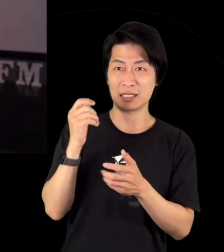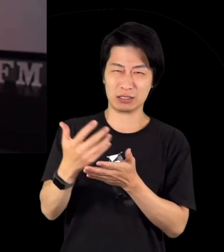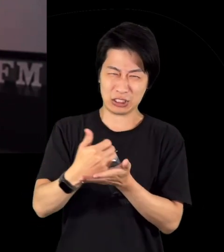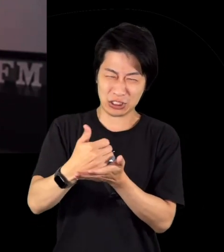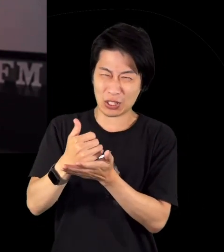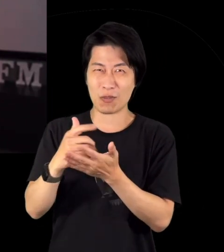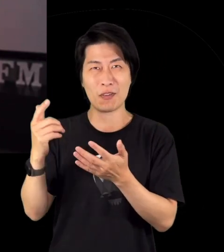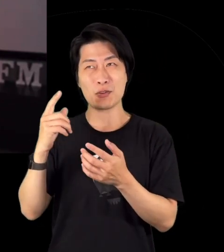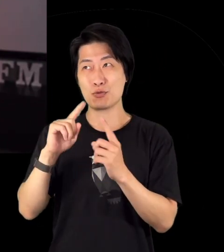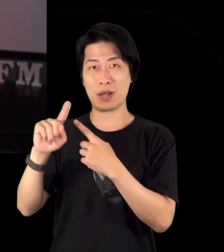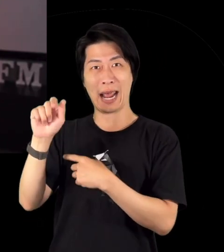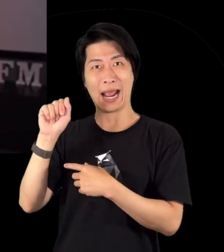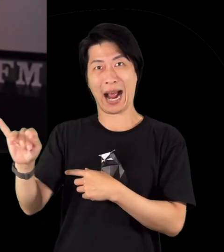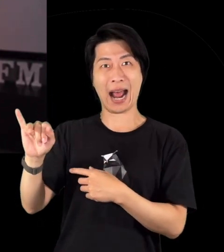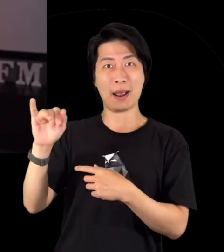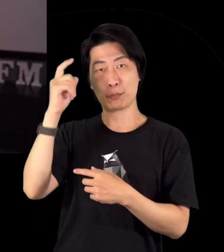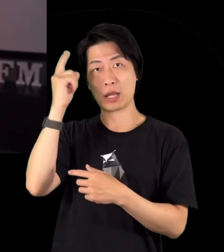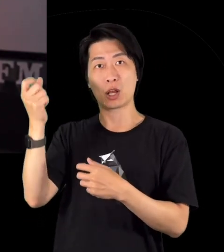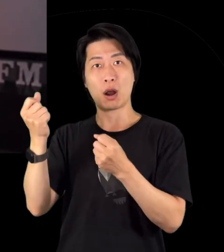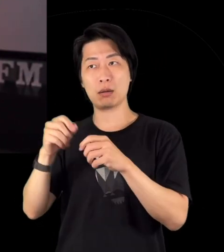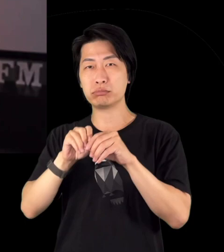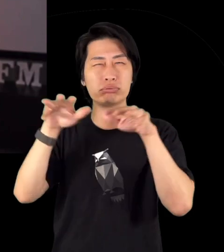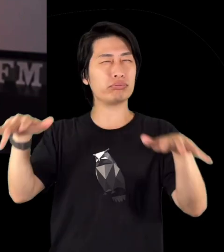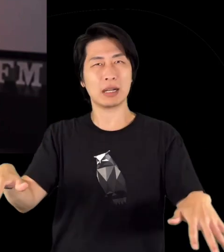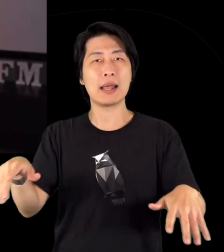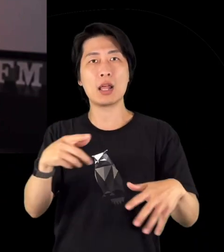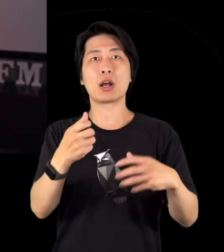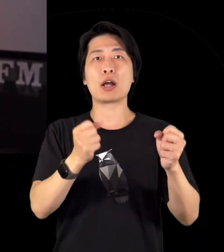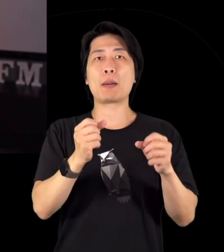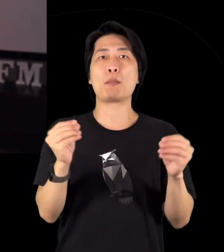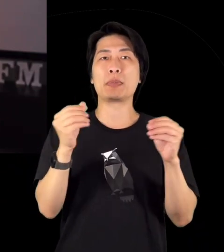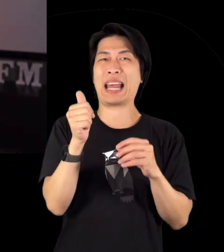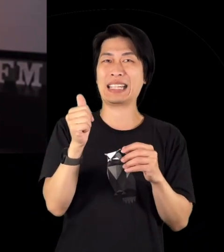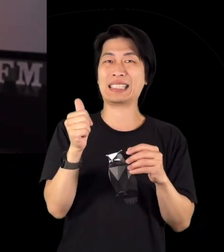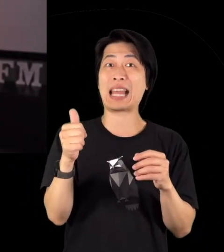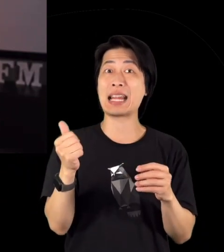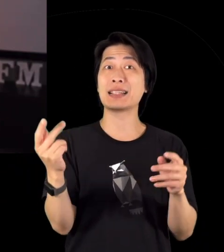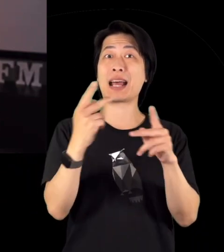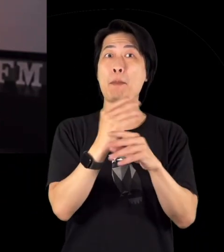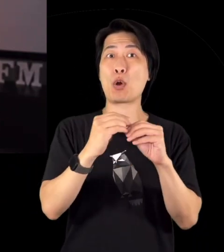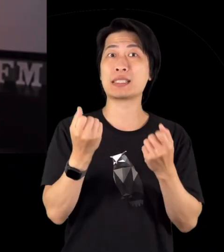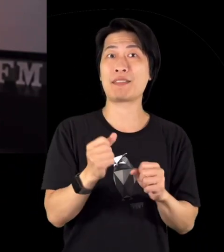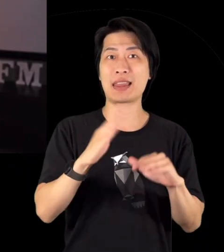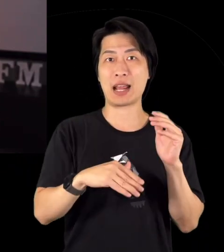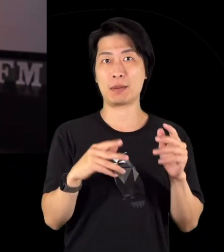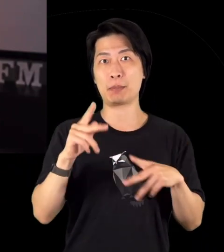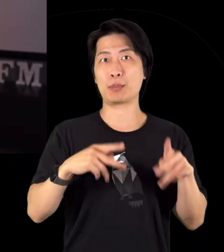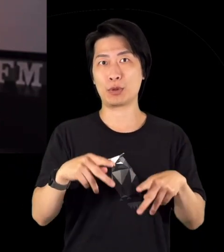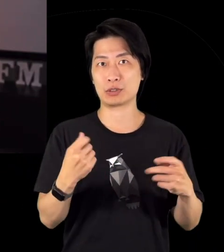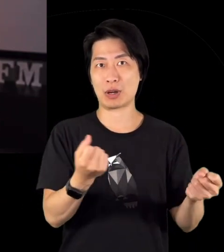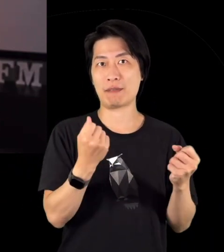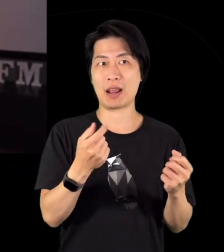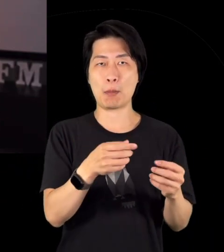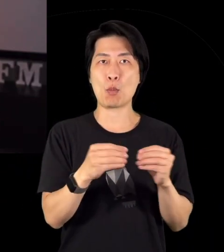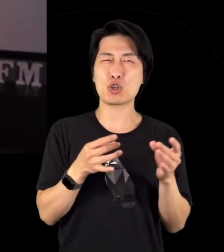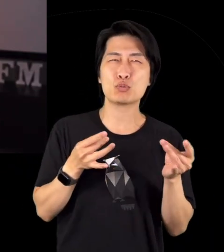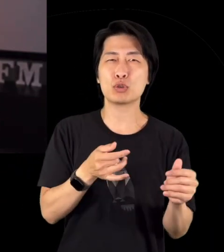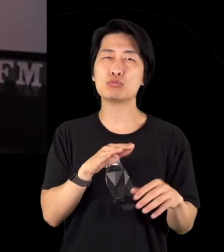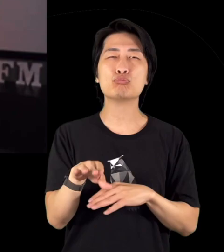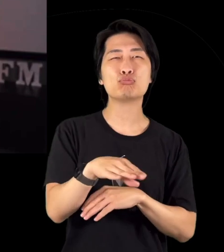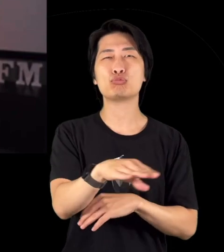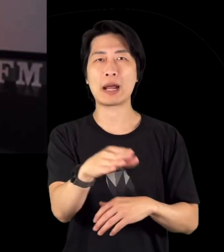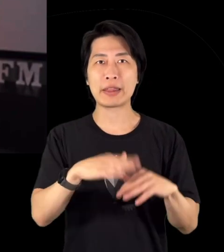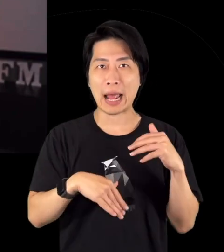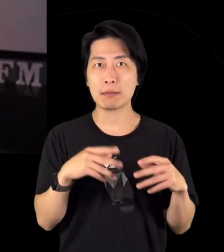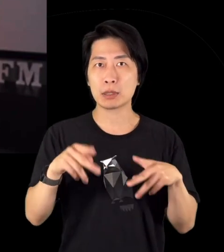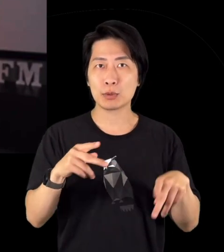coming through the AI brain, the cars will be able to be 10 times safer than a human and significantly smoother than a human. But the key thing is